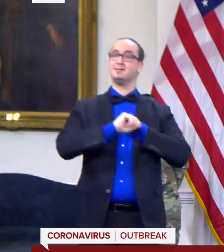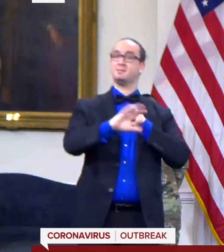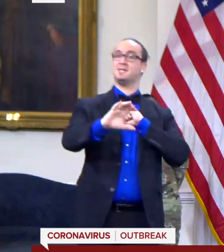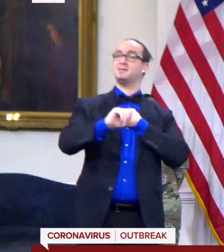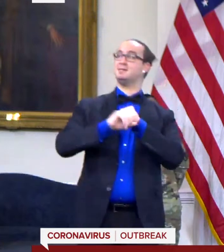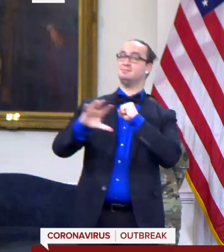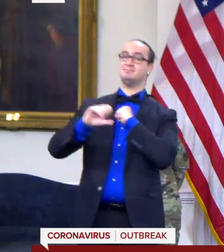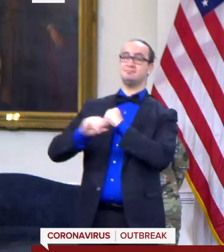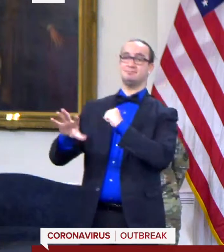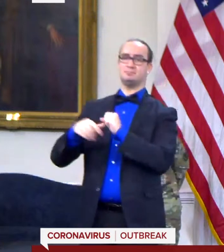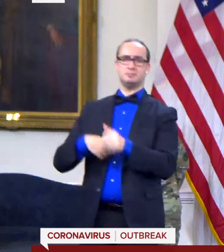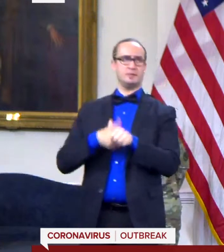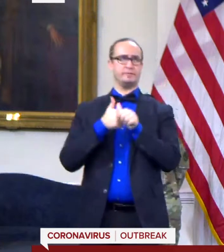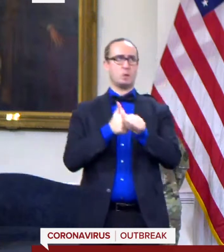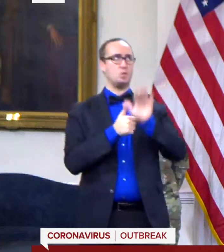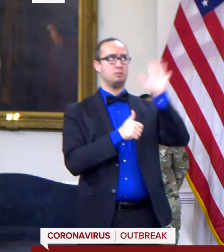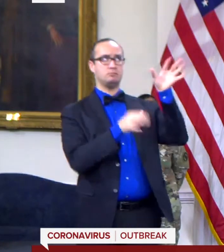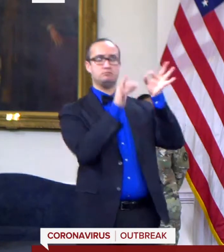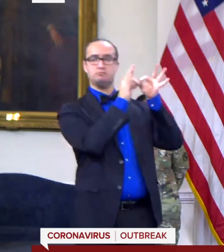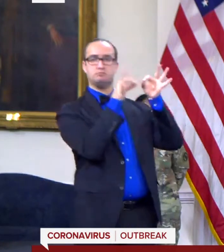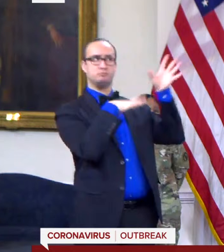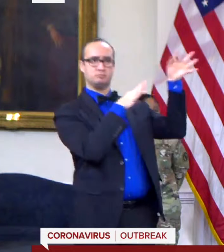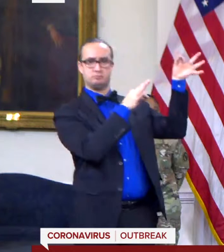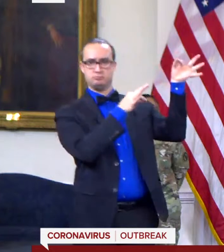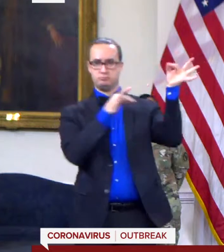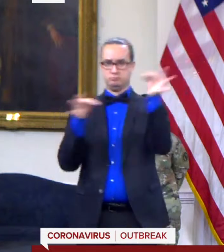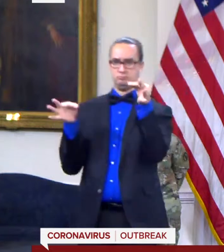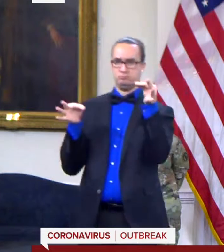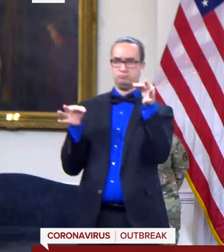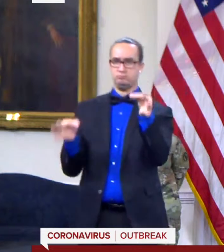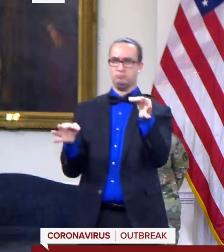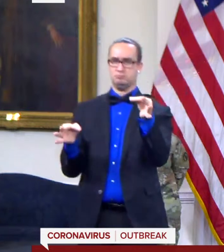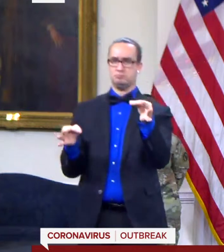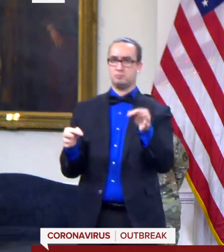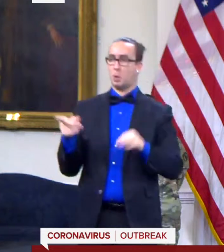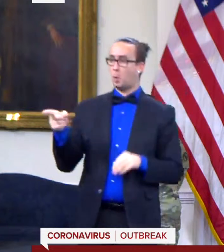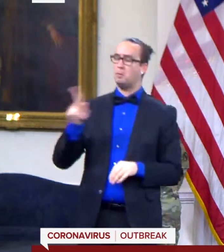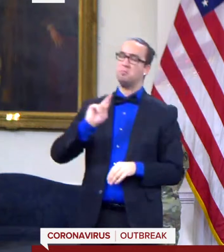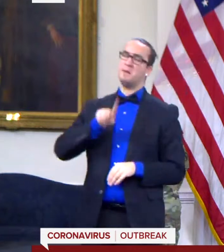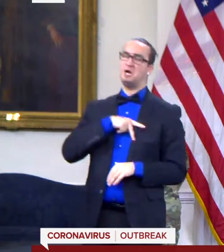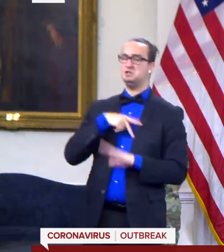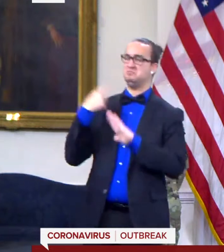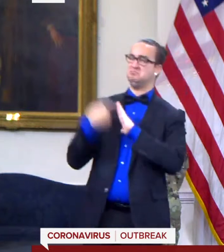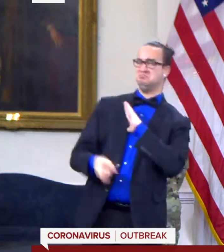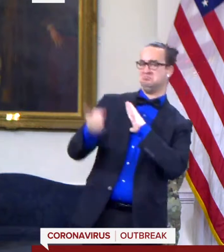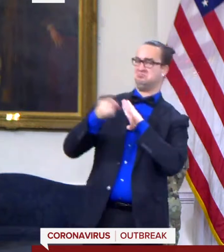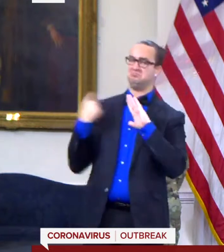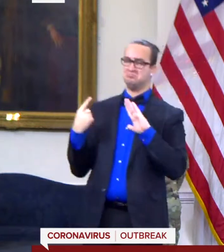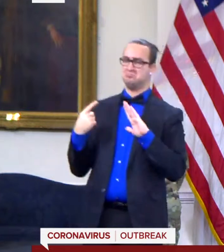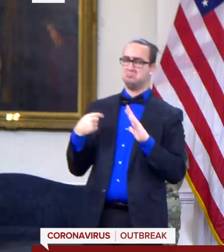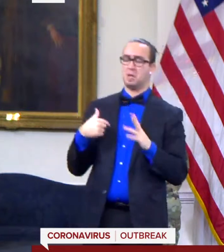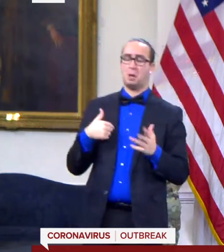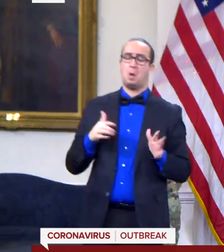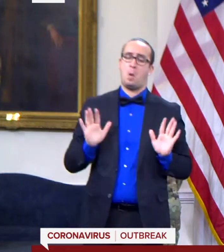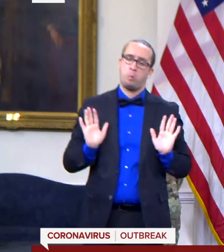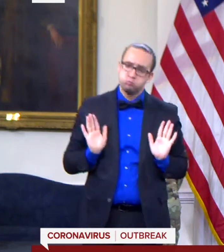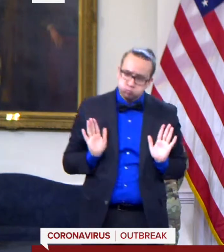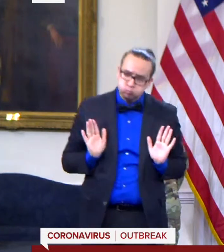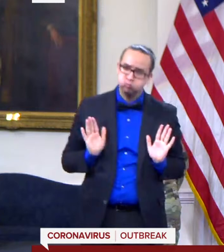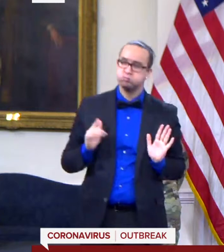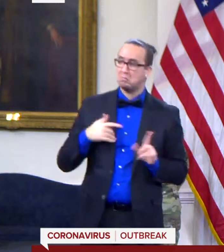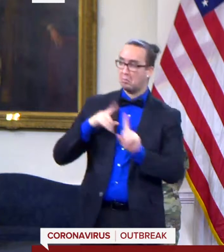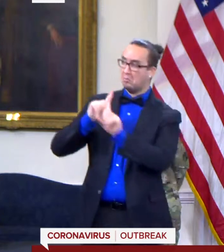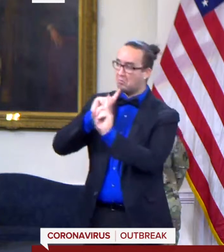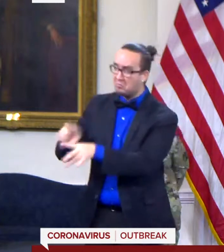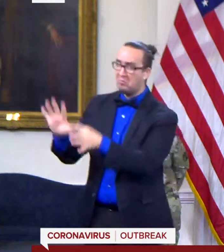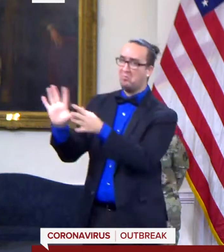criticism. We're just going to continue to do the best we can. We just said today that we're adding more people to our vaccine confidence campaign. We're going to spend more money to